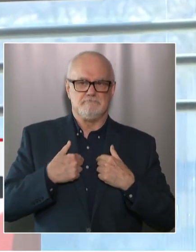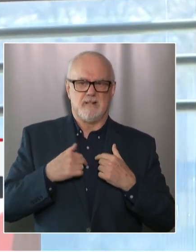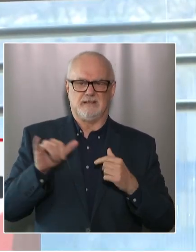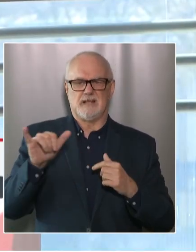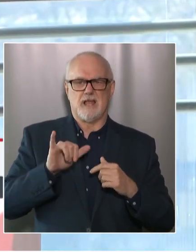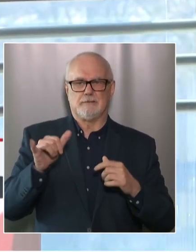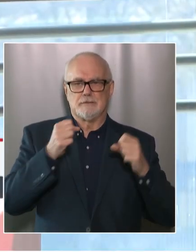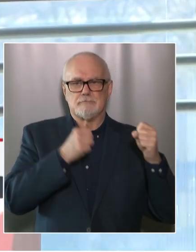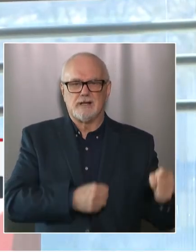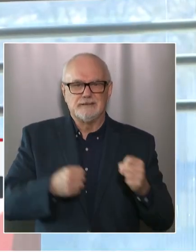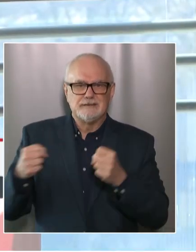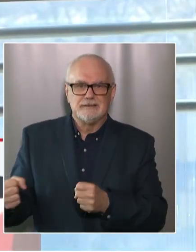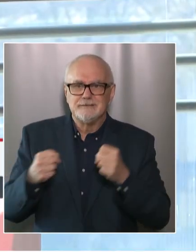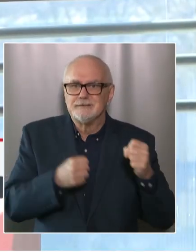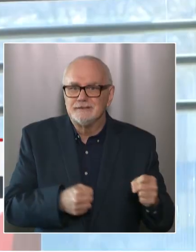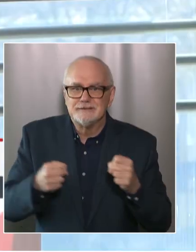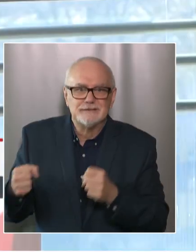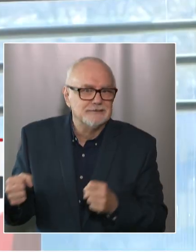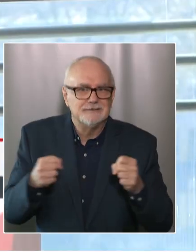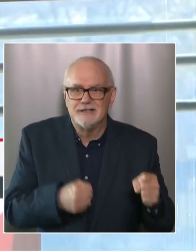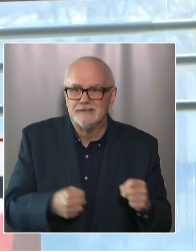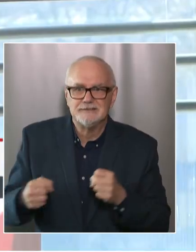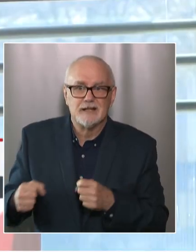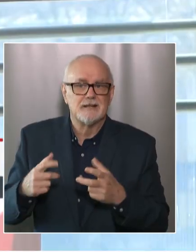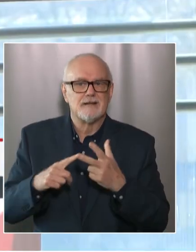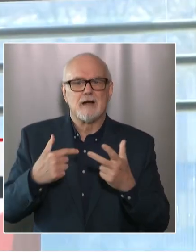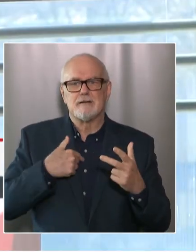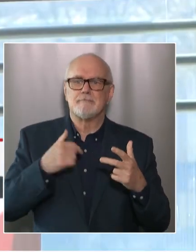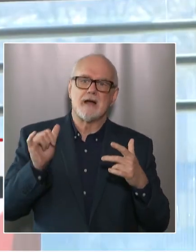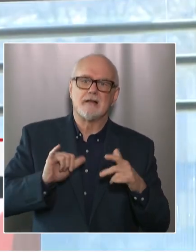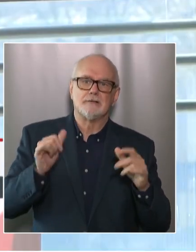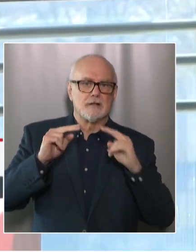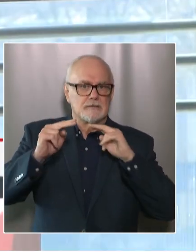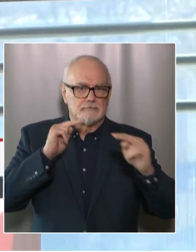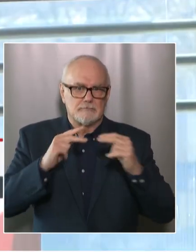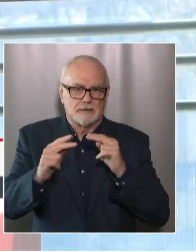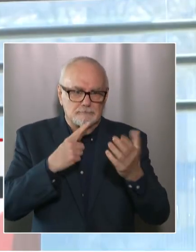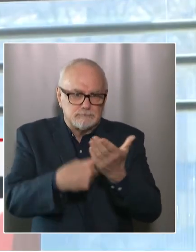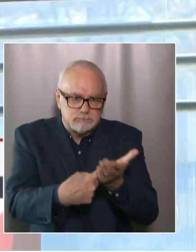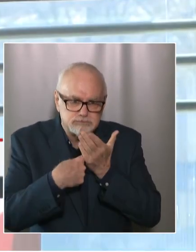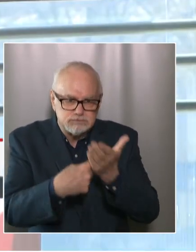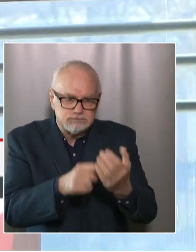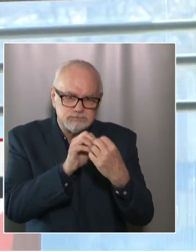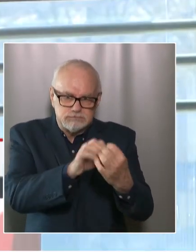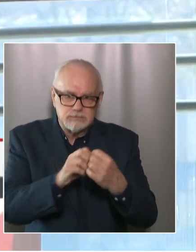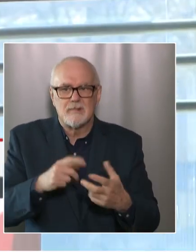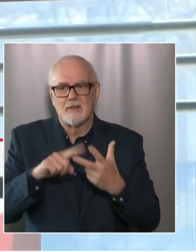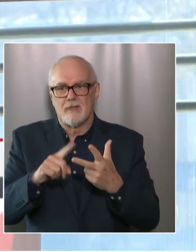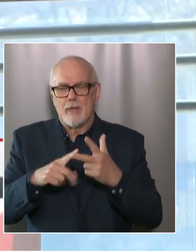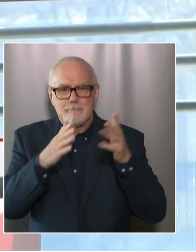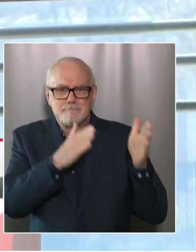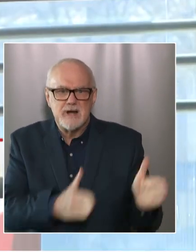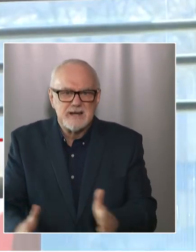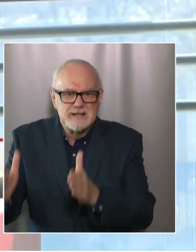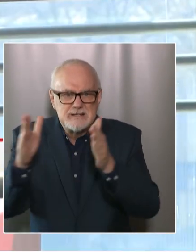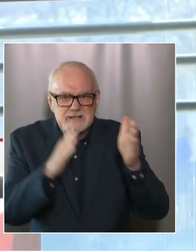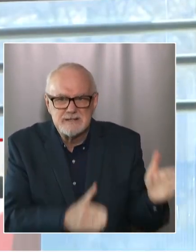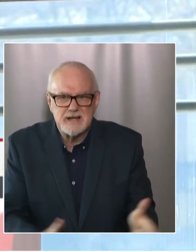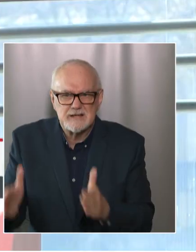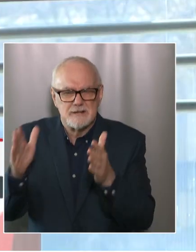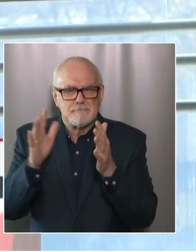negotiator and closer of the deals, it's not just the person on the other side of the table